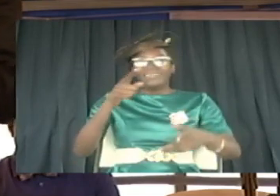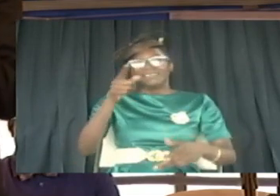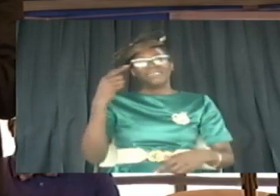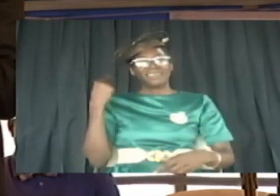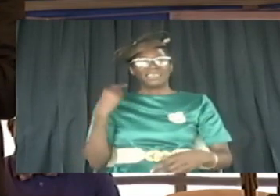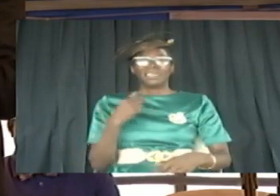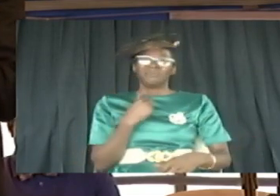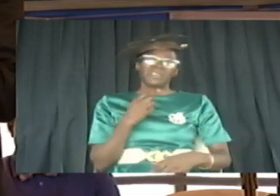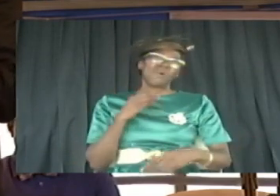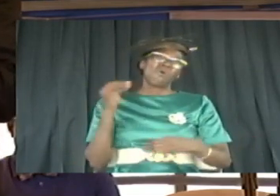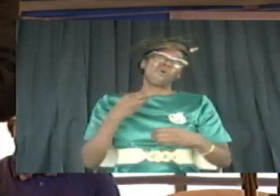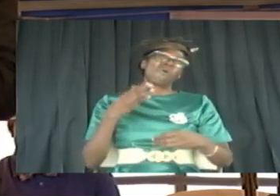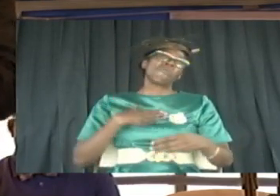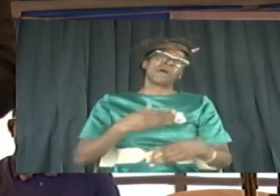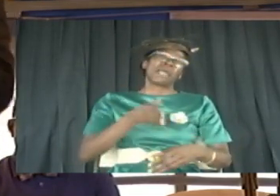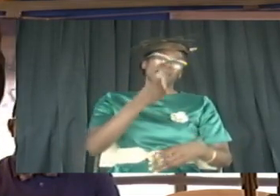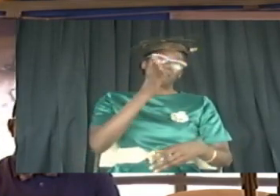God.